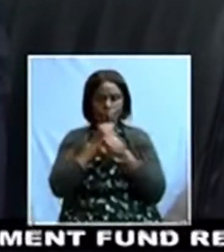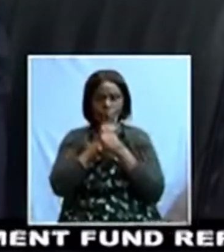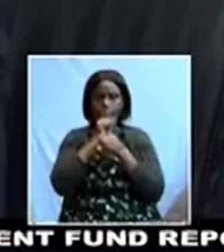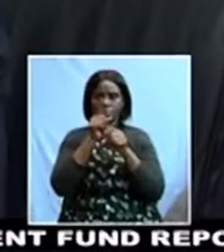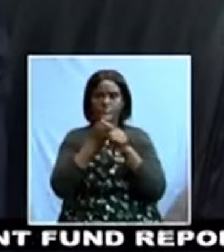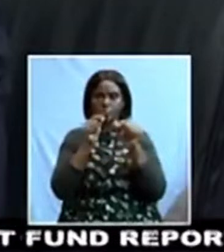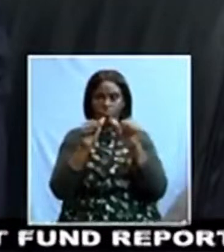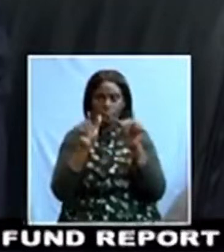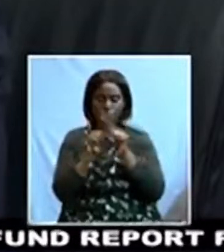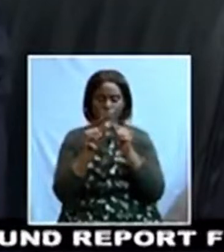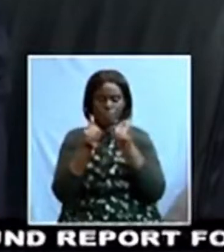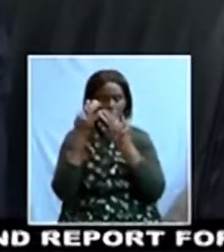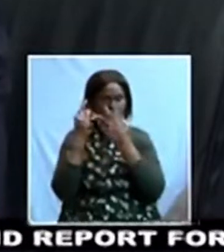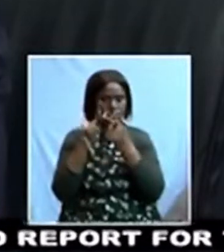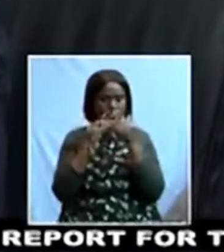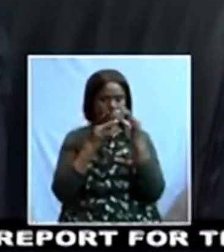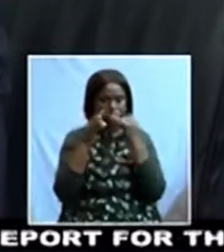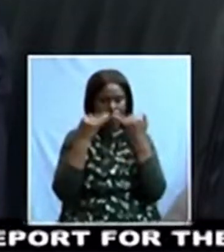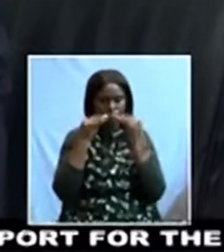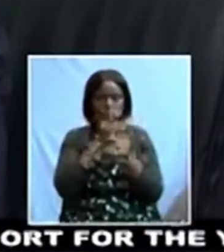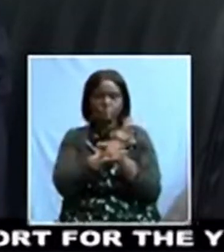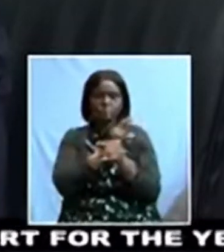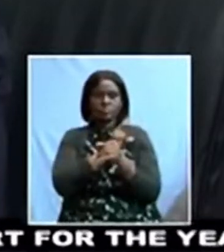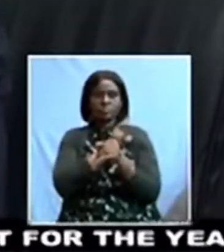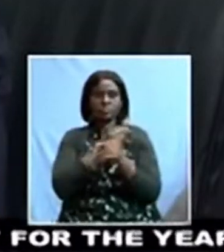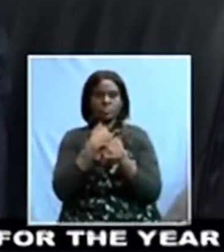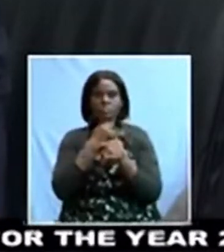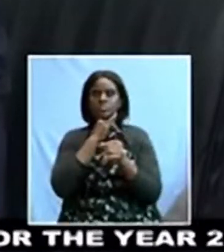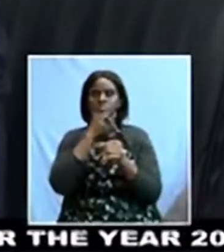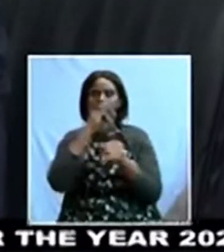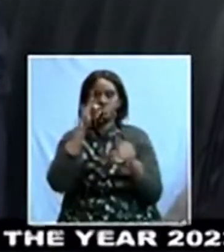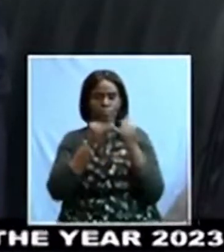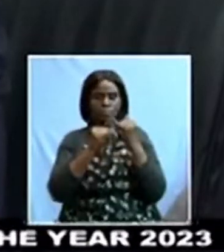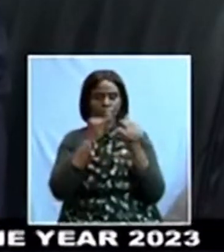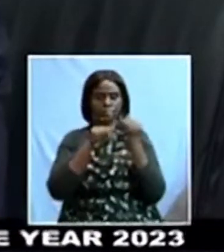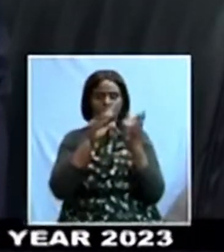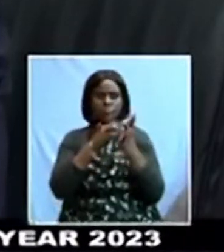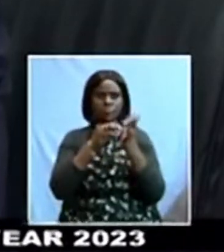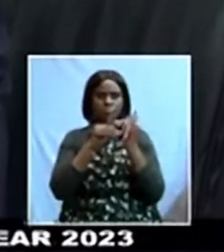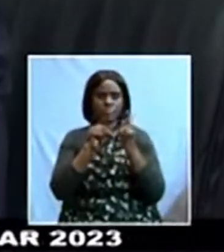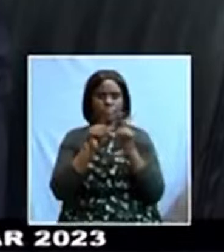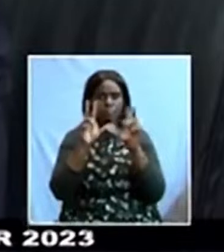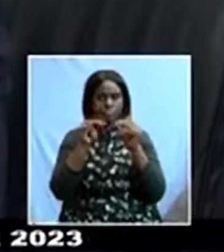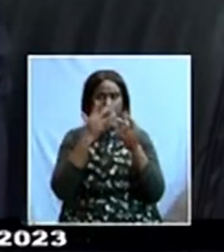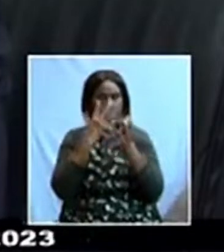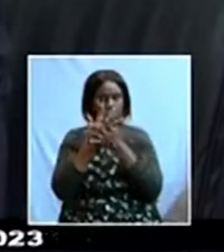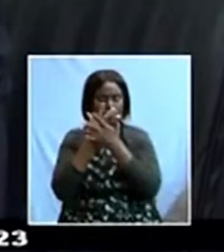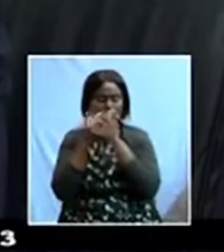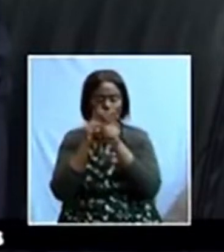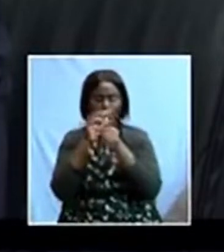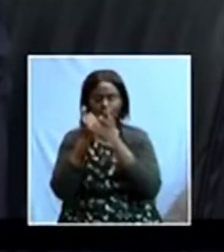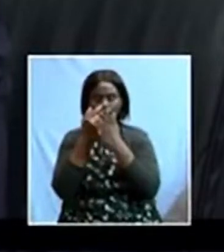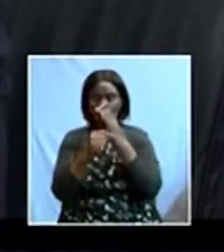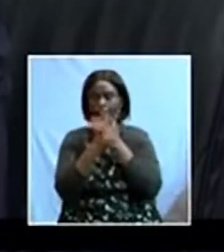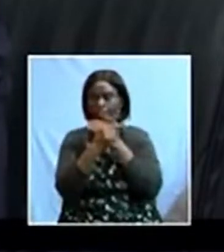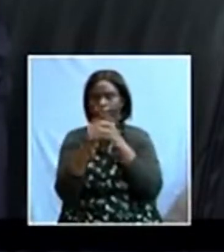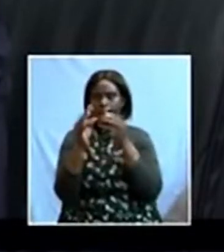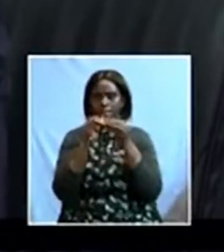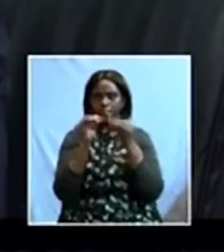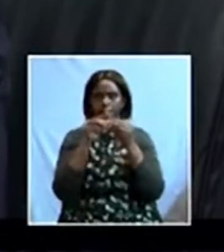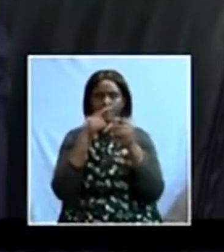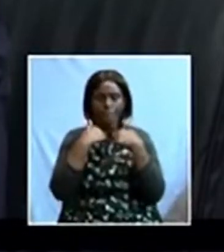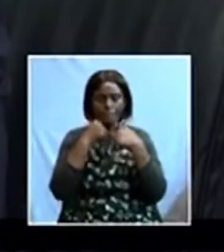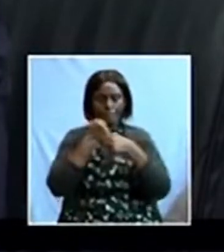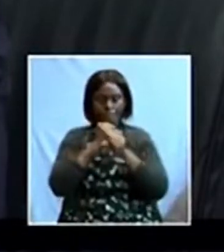auditors and wish to state that the police has not yet concluded the matter and no arrest and recovery of the property has been